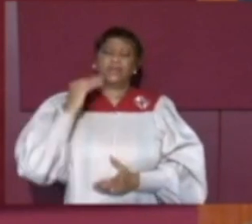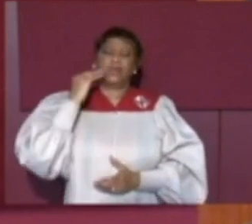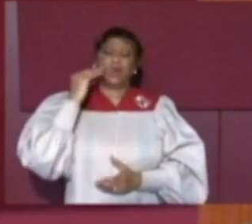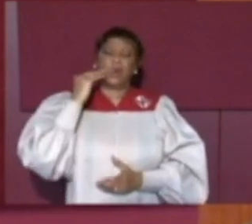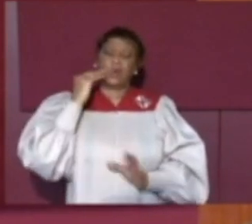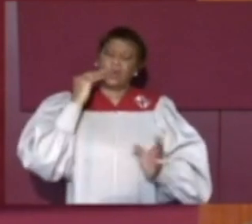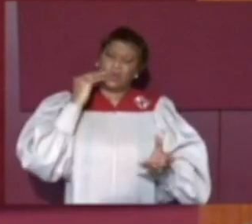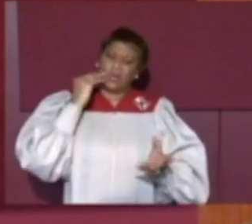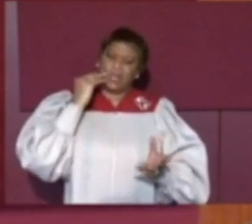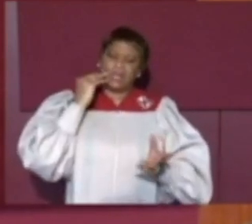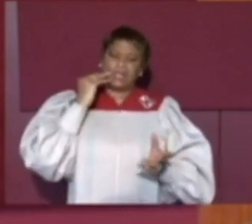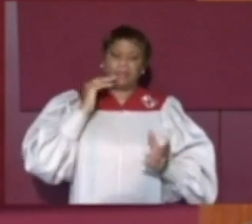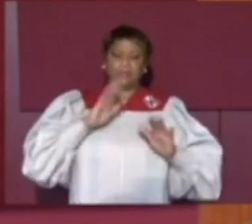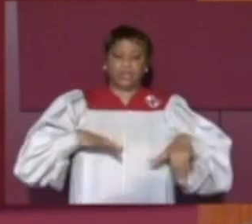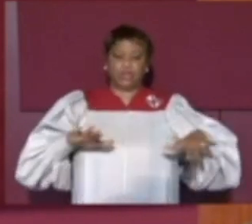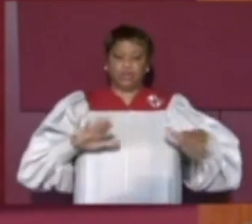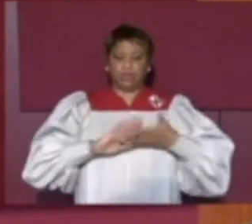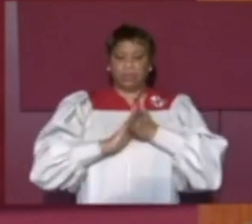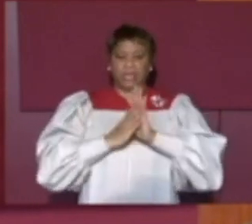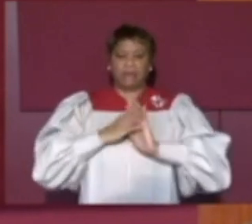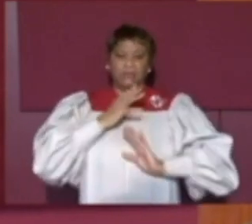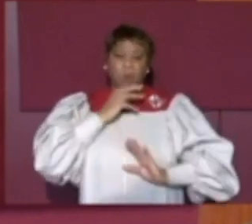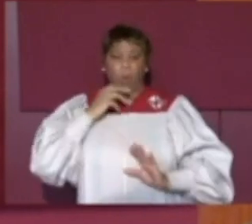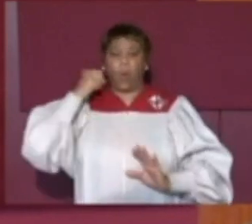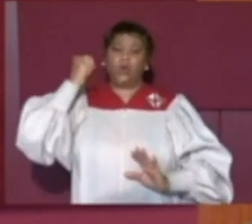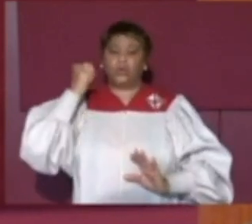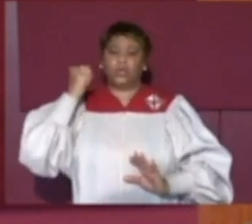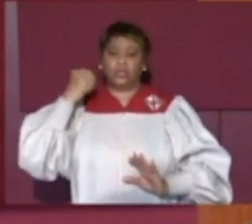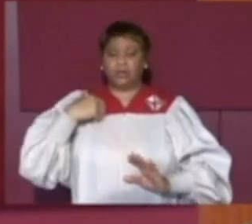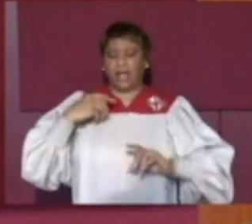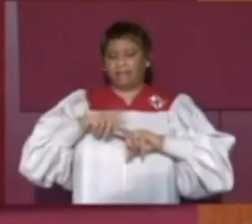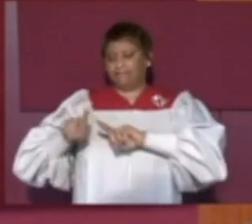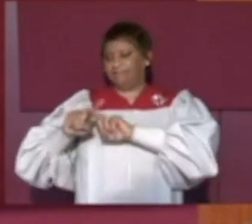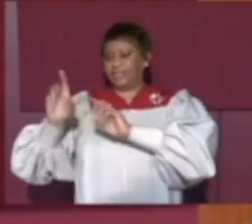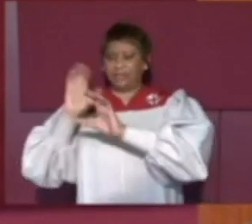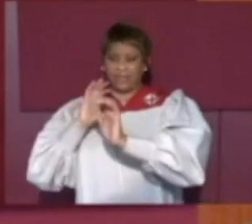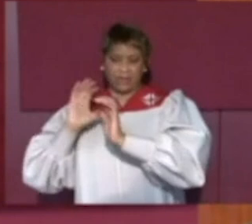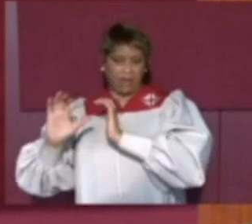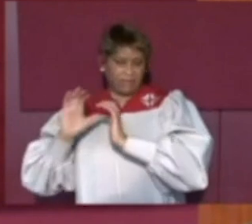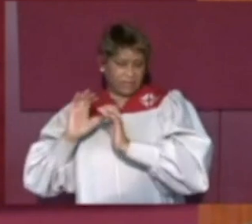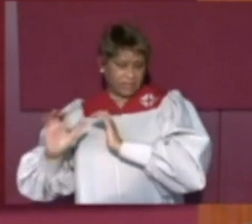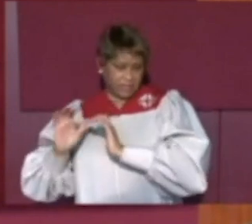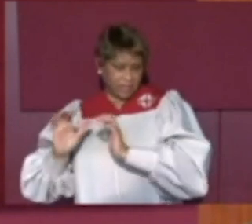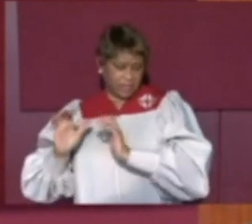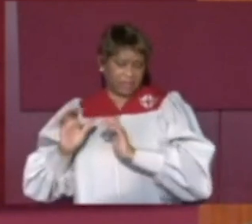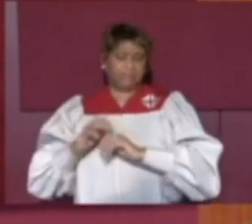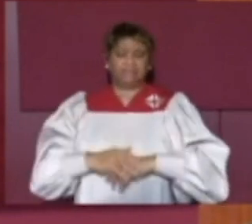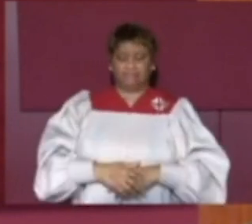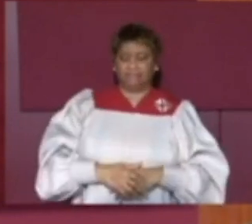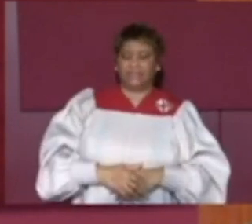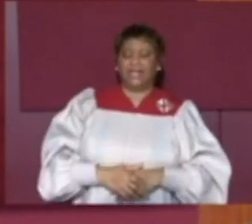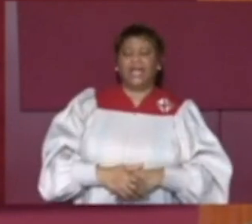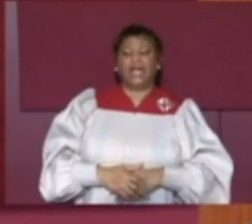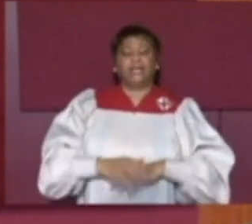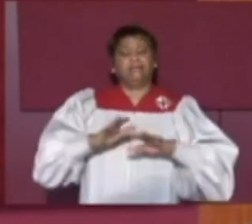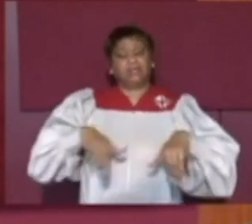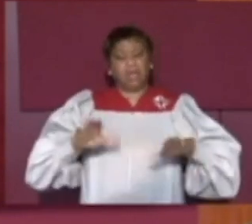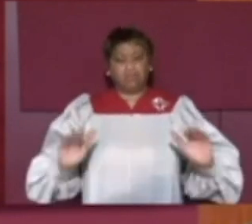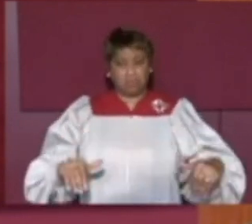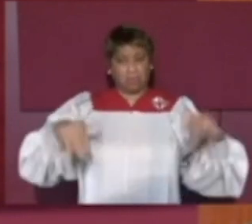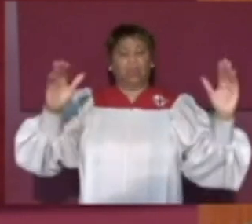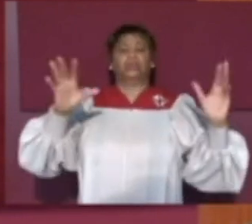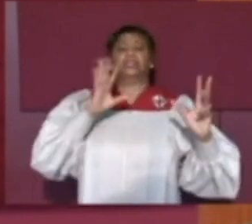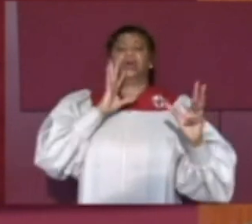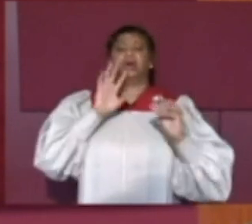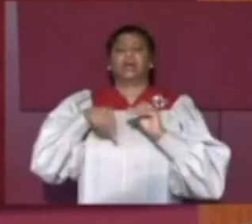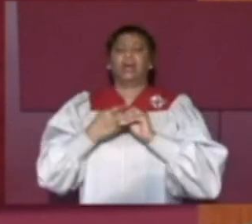as your children age, you have different conversations. And one of the things that happens as your children age is they talk about the horrible,